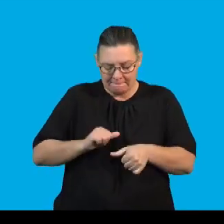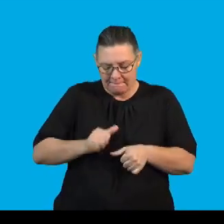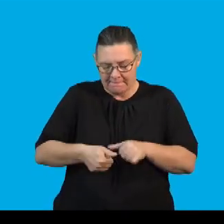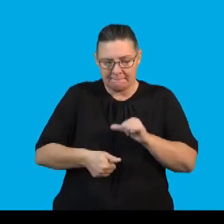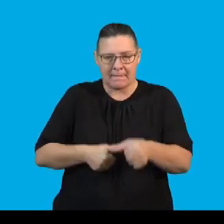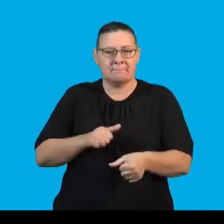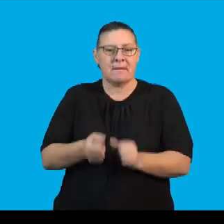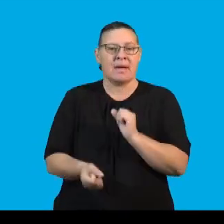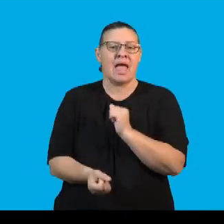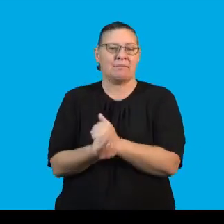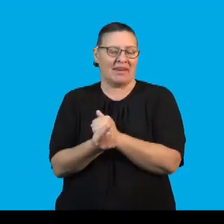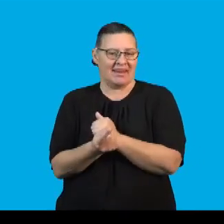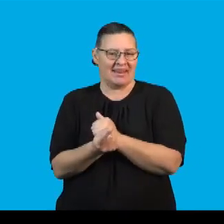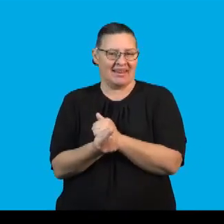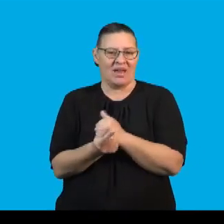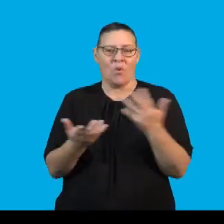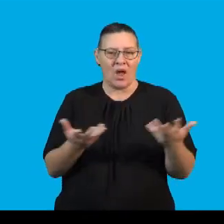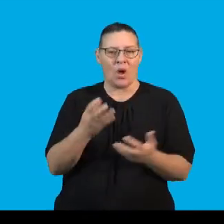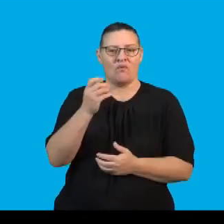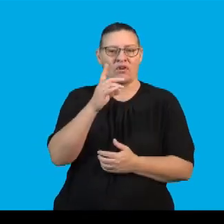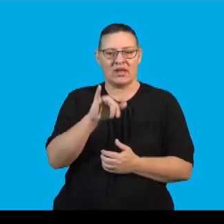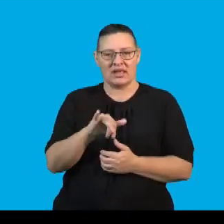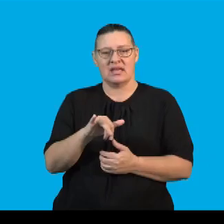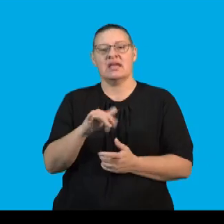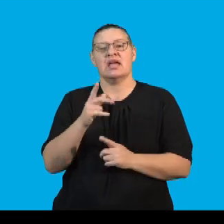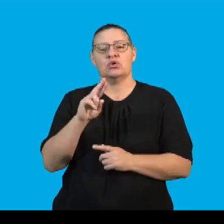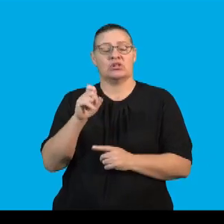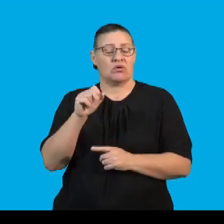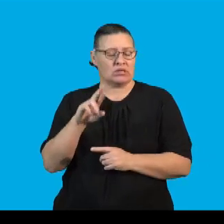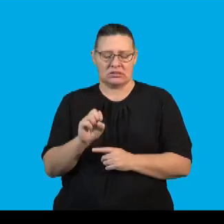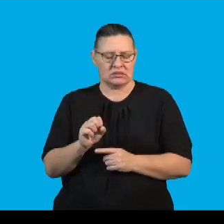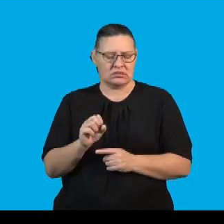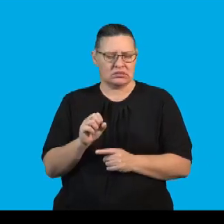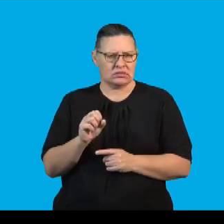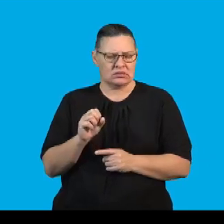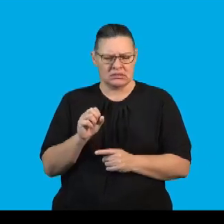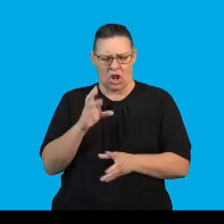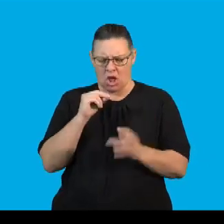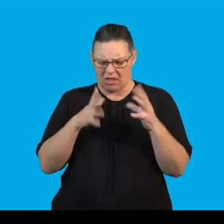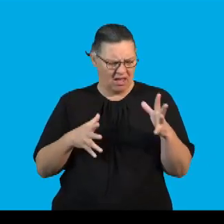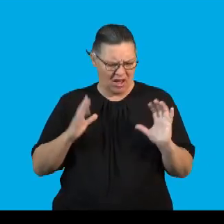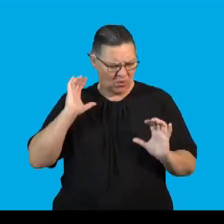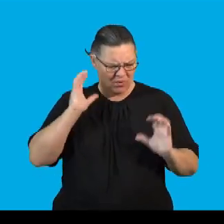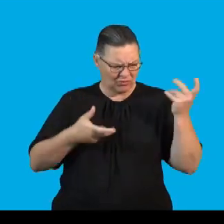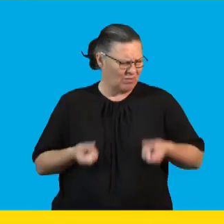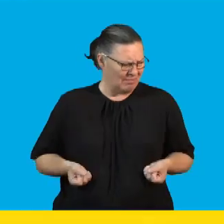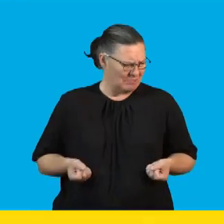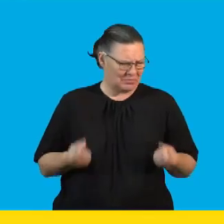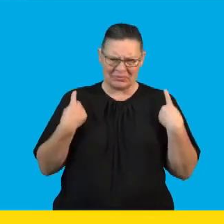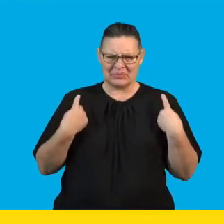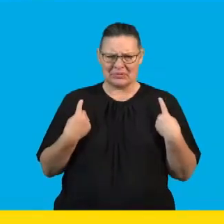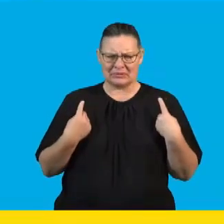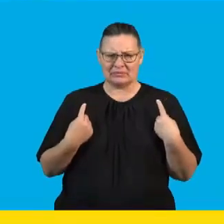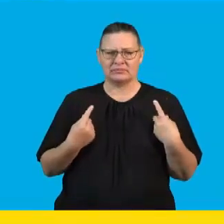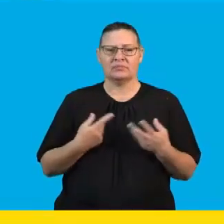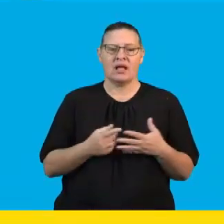of events that are there in the ovary and uterus, learners tend to confuse or they don't